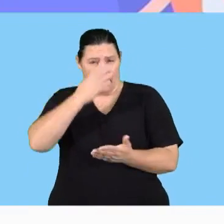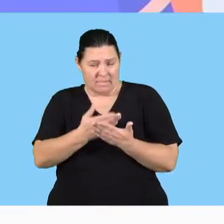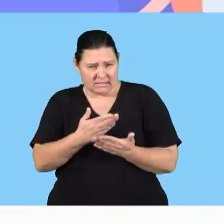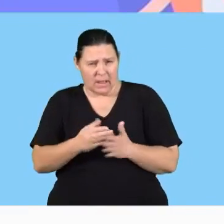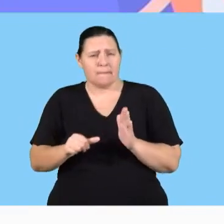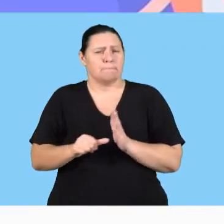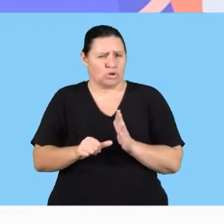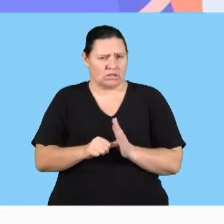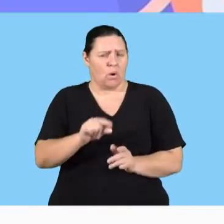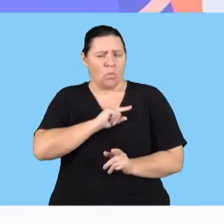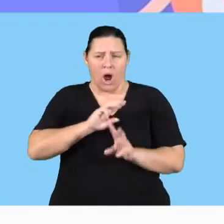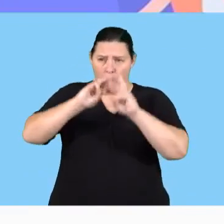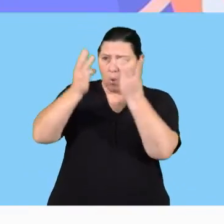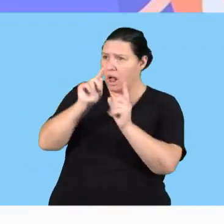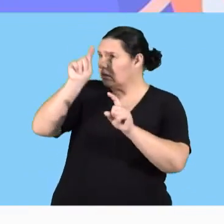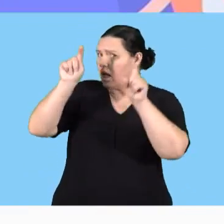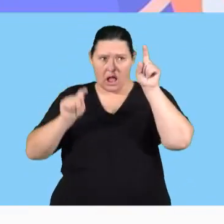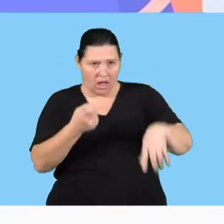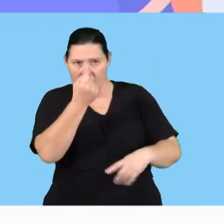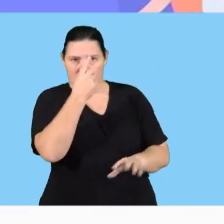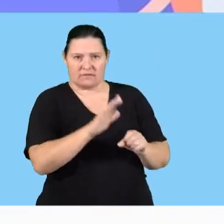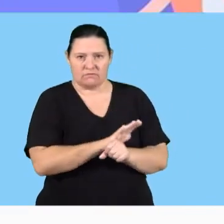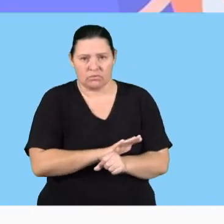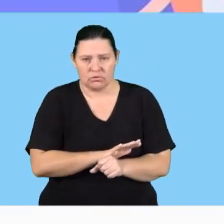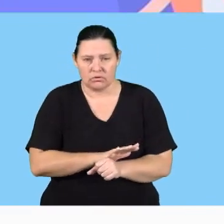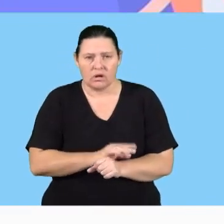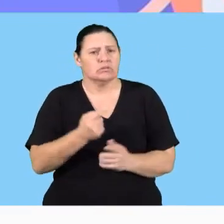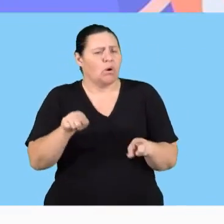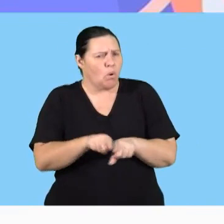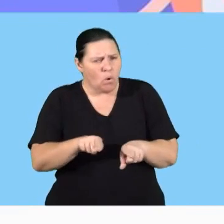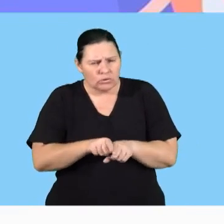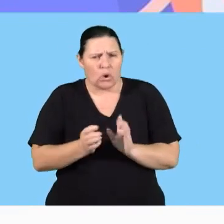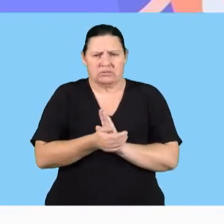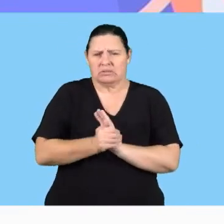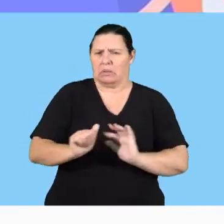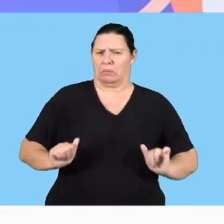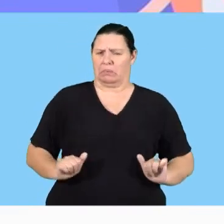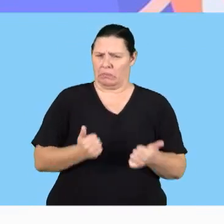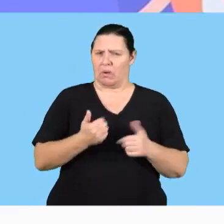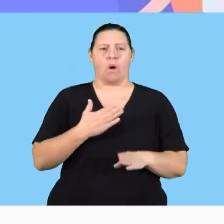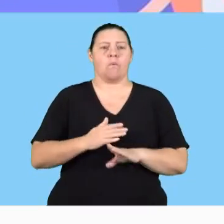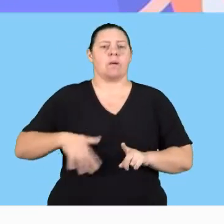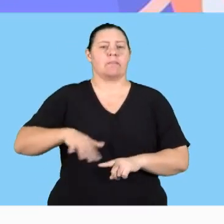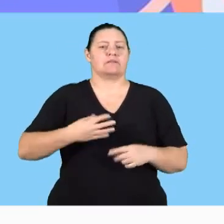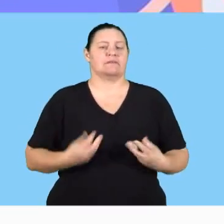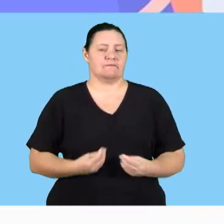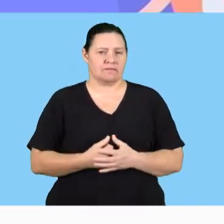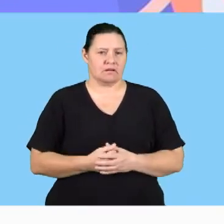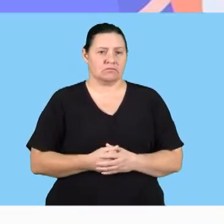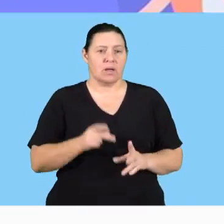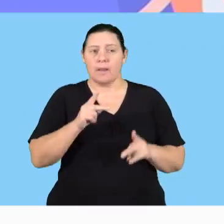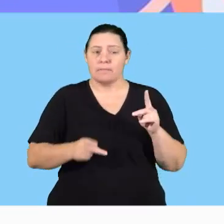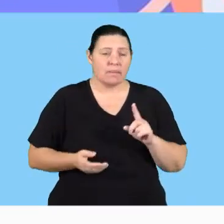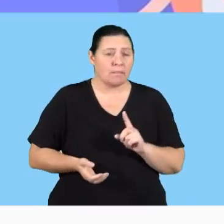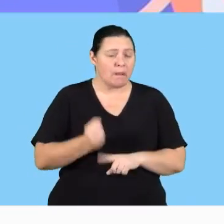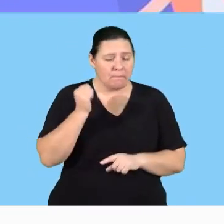is important to make sense of the world around us? It has also become a crucial skill to have in the workplace. Now,